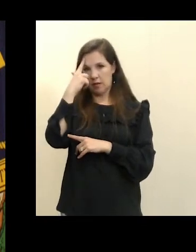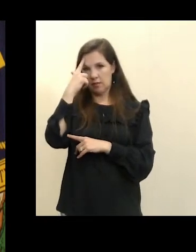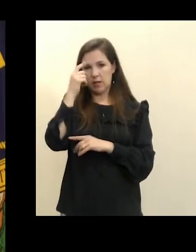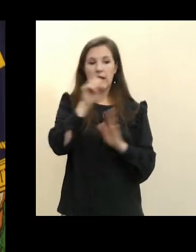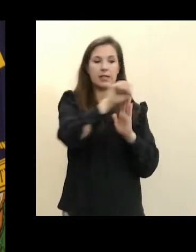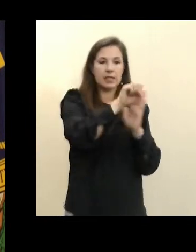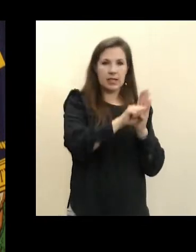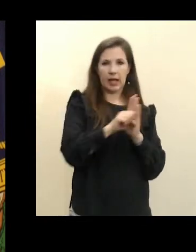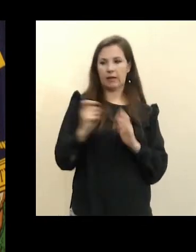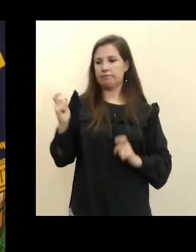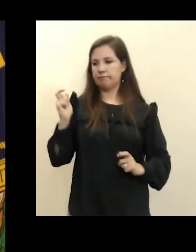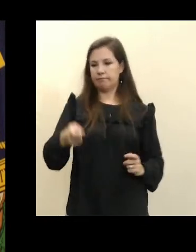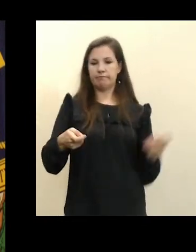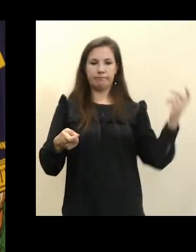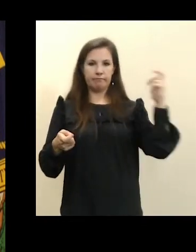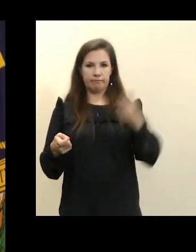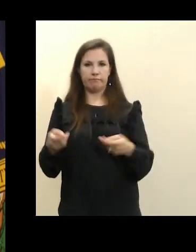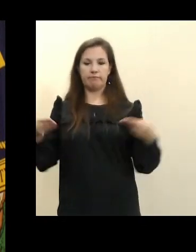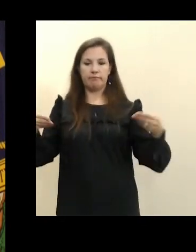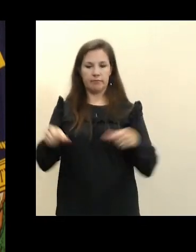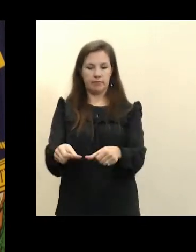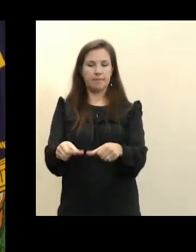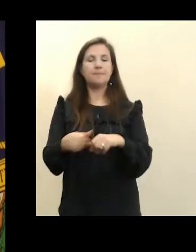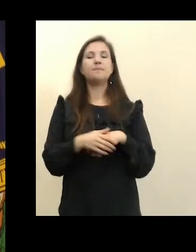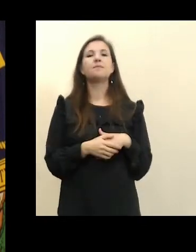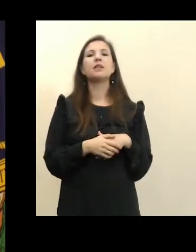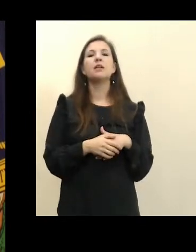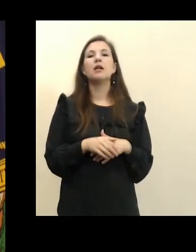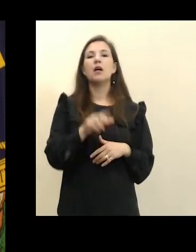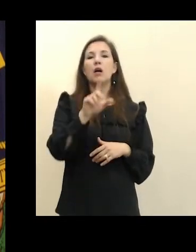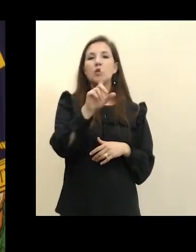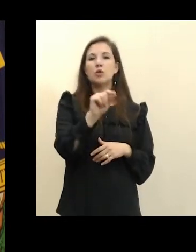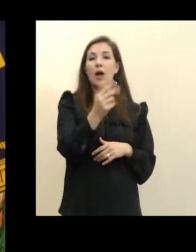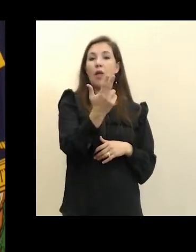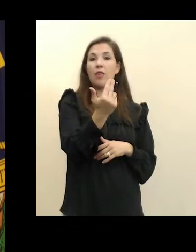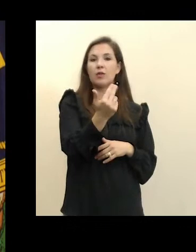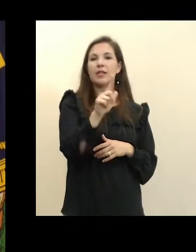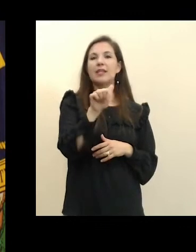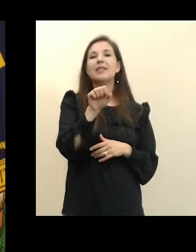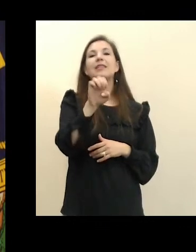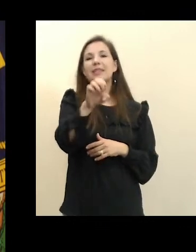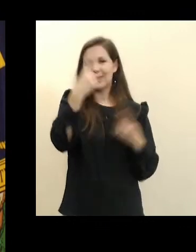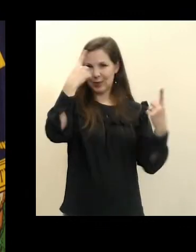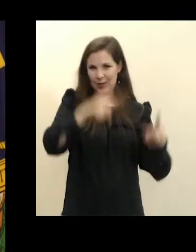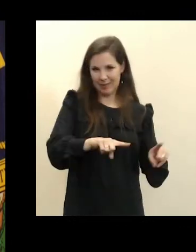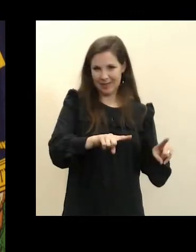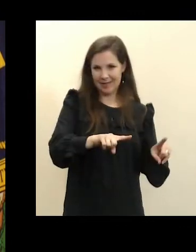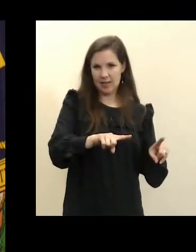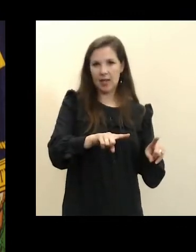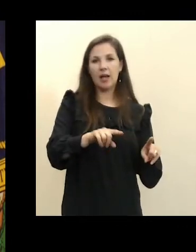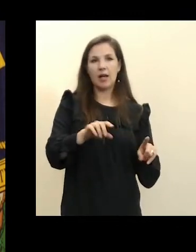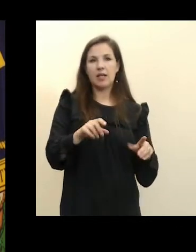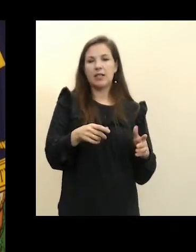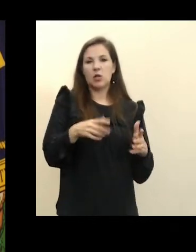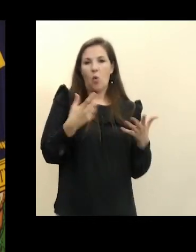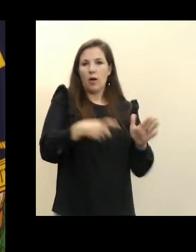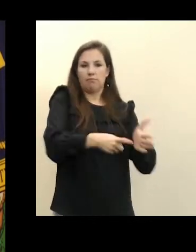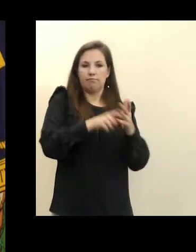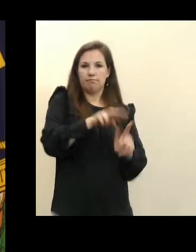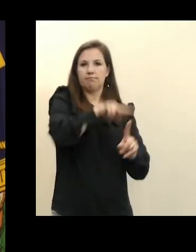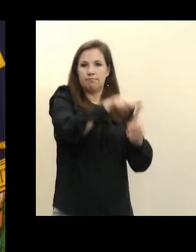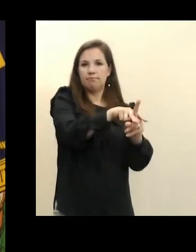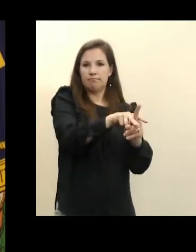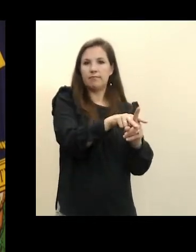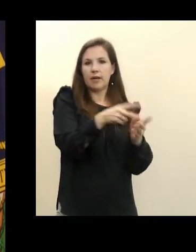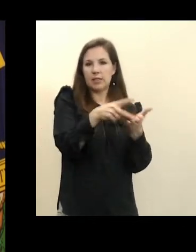as well. It's all part of the 2013 lease agreement. It's another mandated expense.